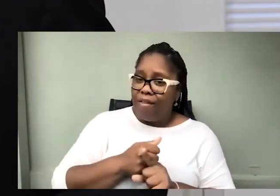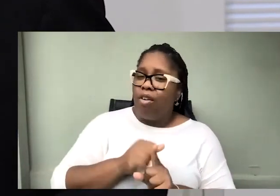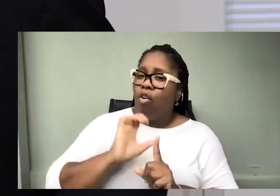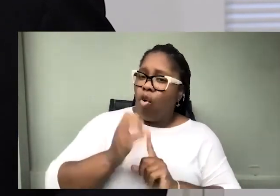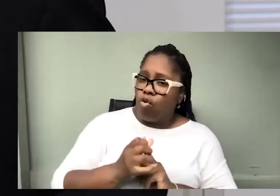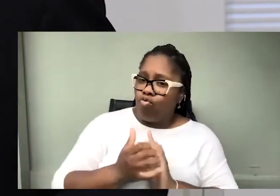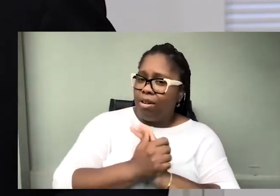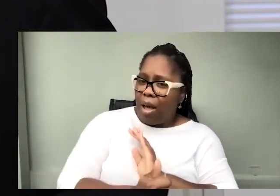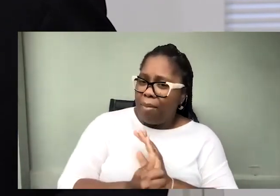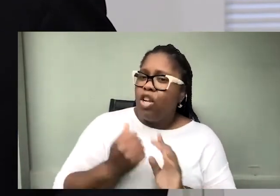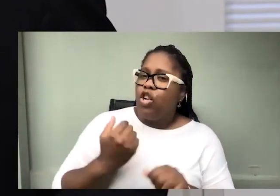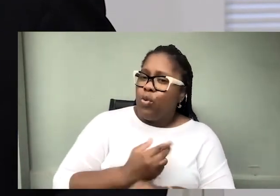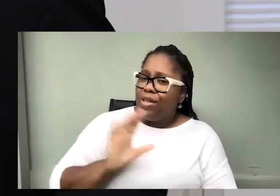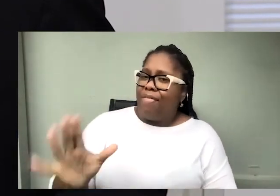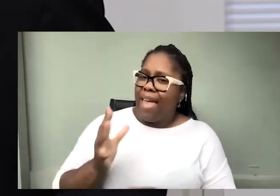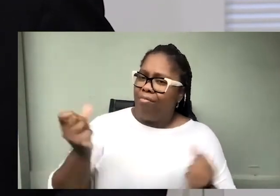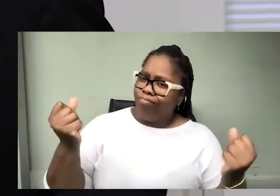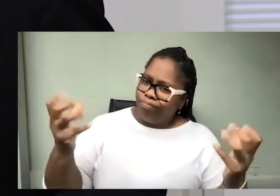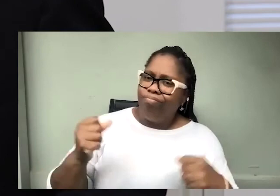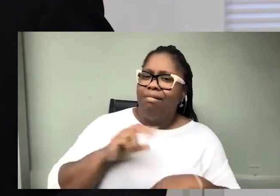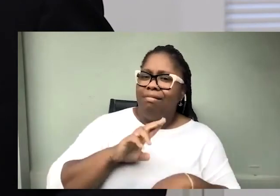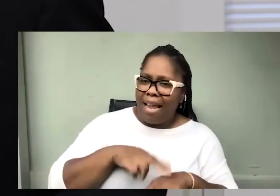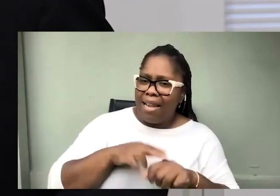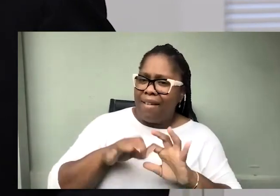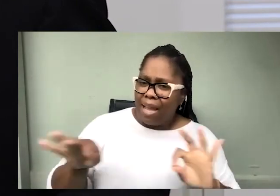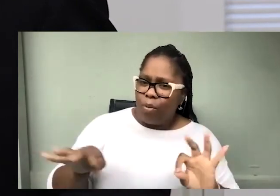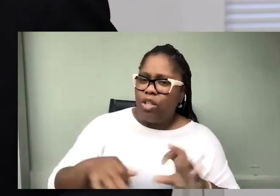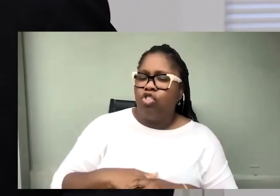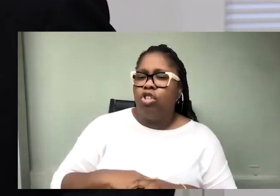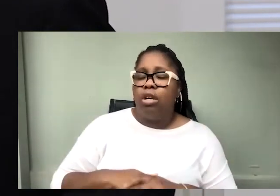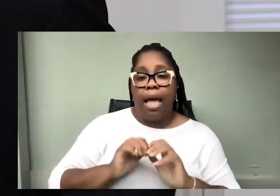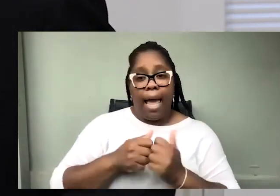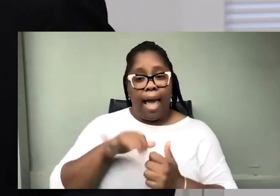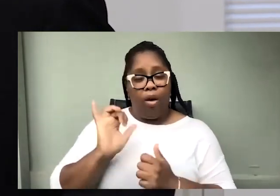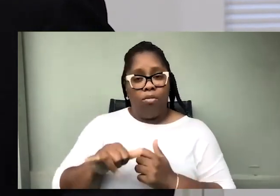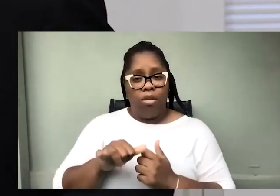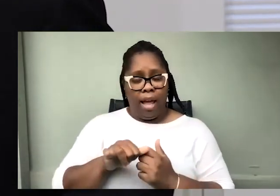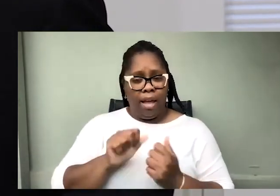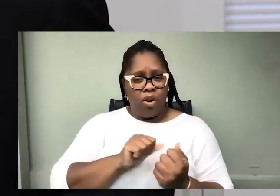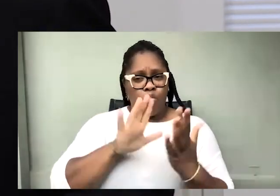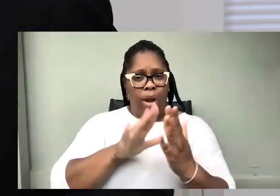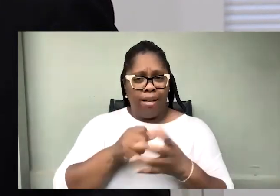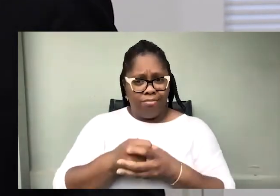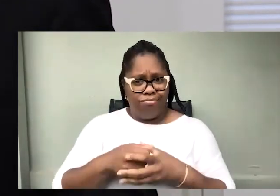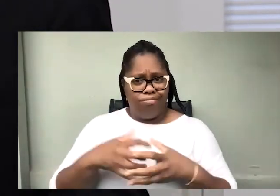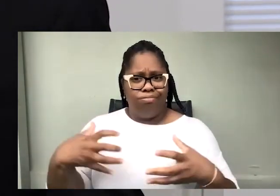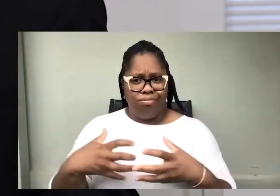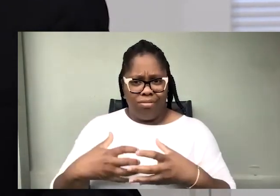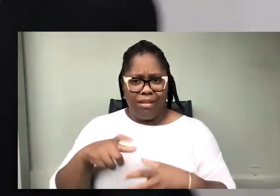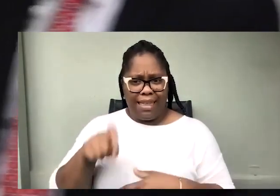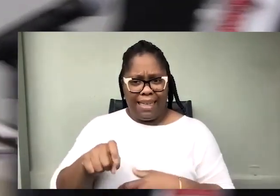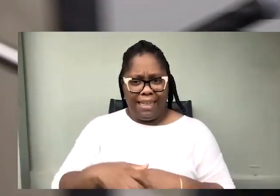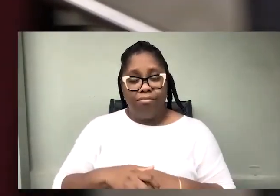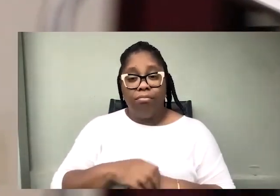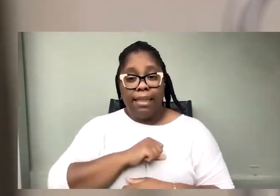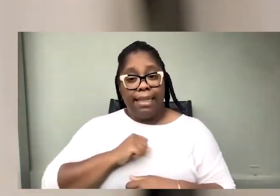native language? And how will the local master plan for aging address this growing need? Senator Min.